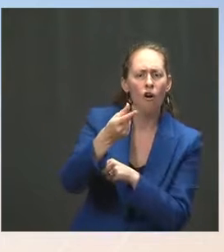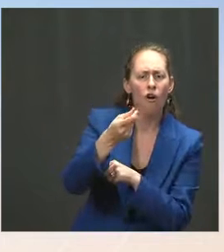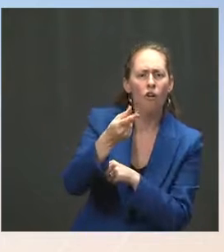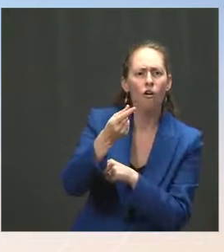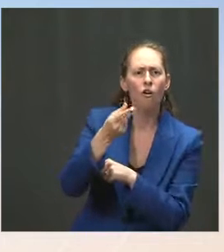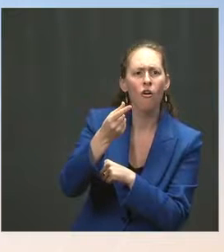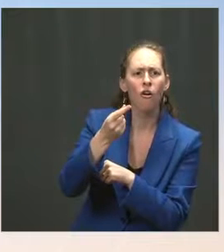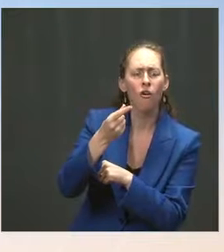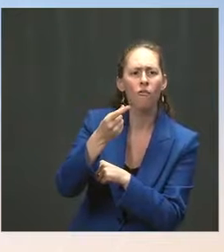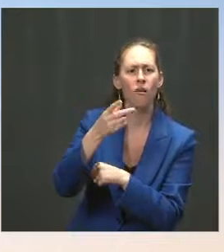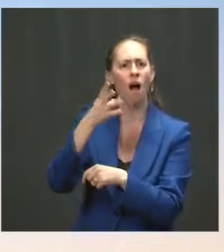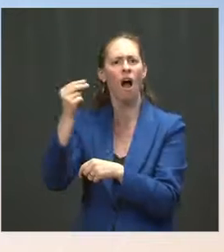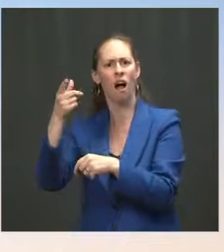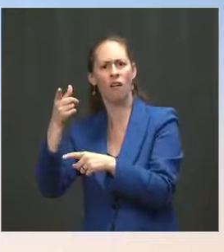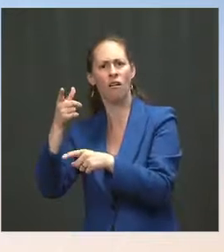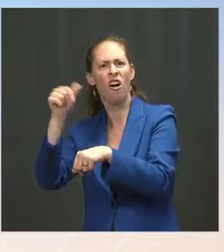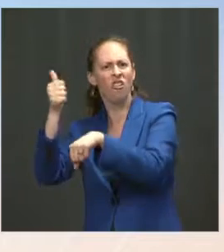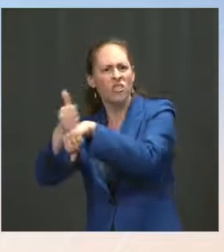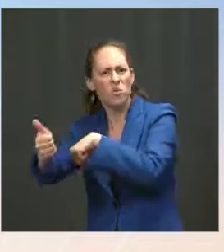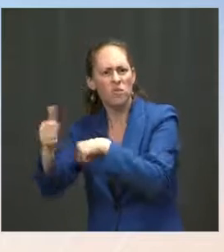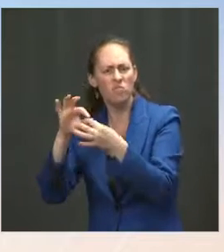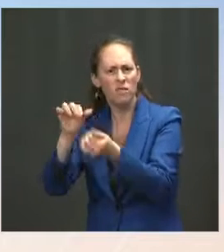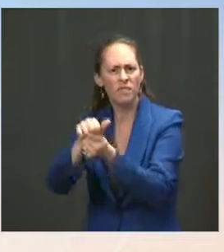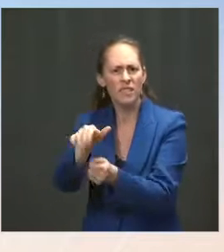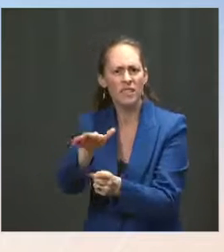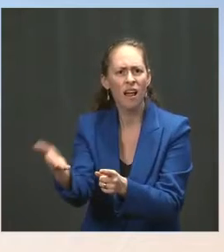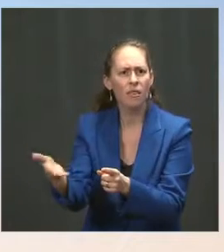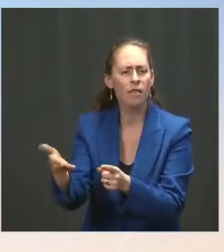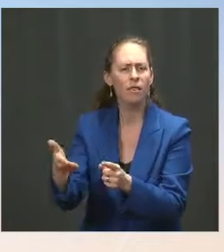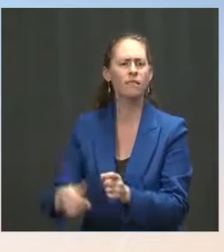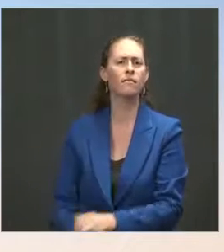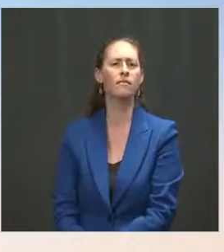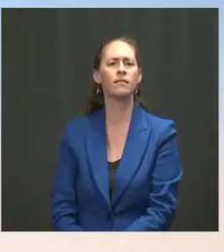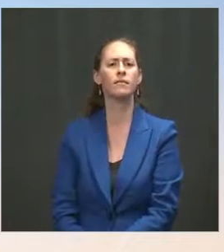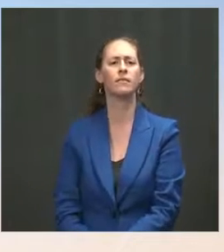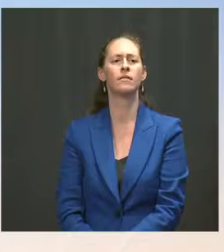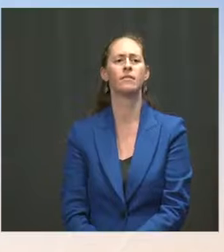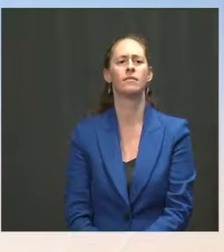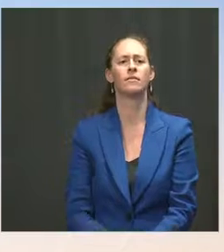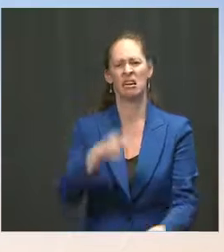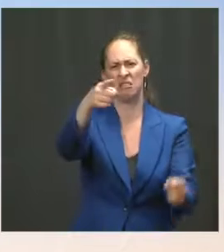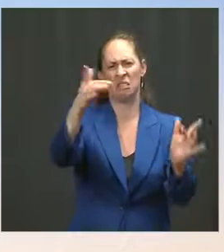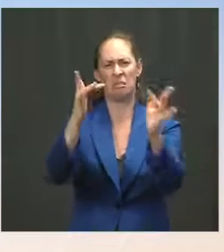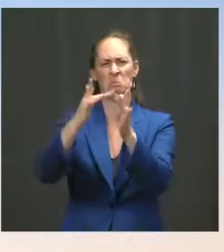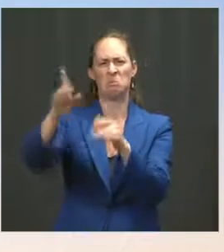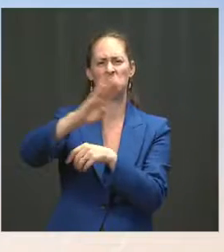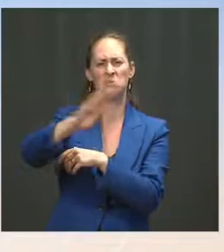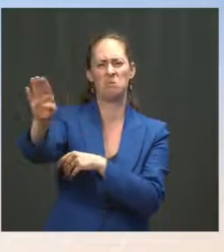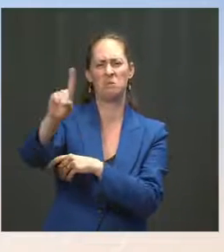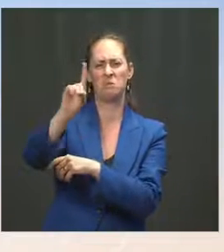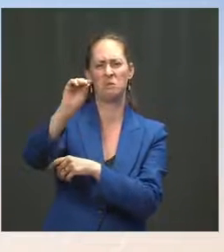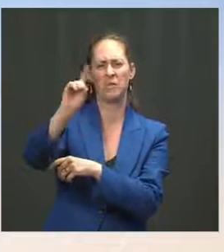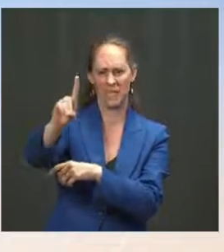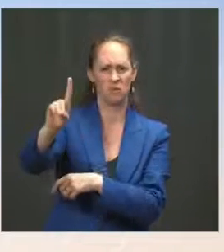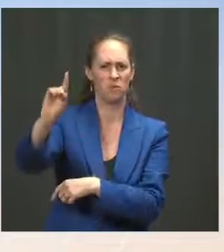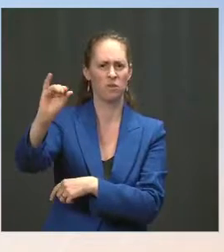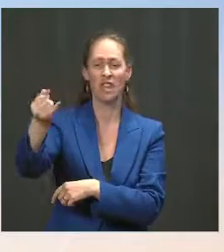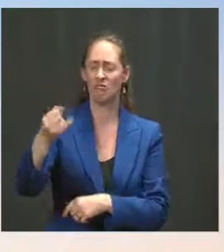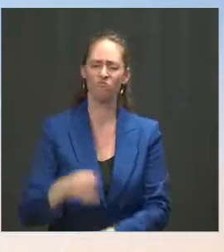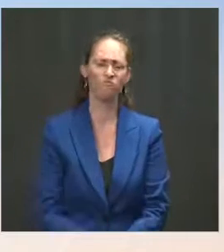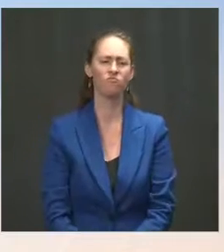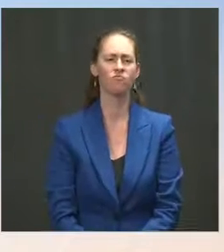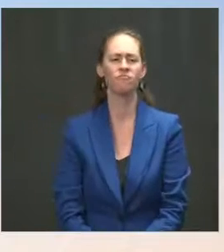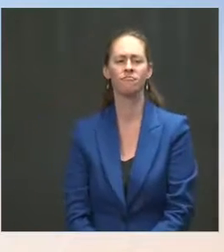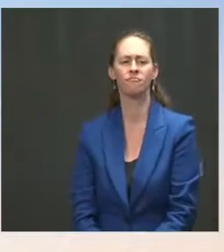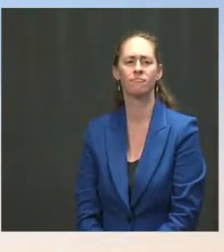State Department has. I would certainly point you to them on any particular comments. New comments, I should say. Go ahead. Thanks, Jen. On